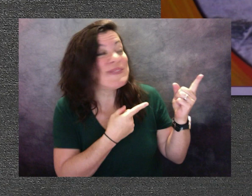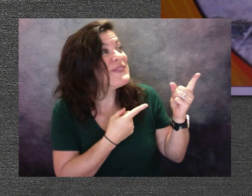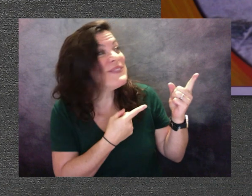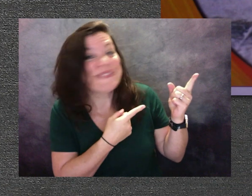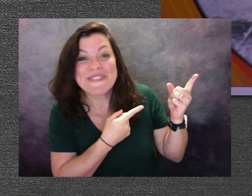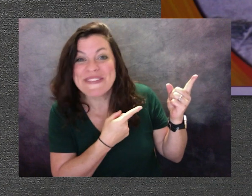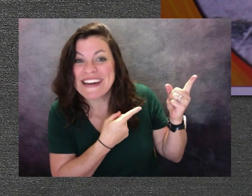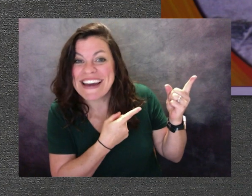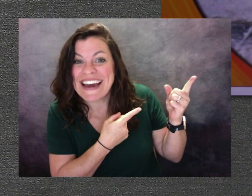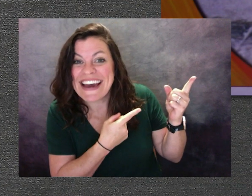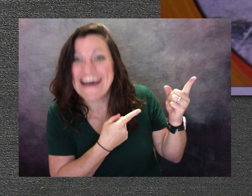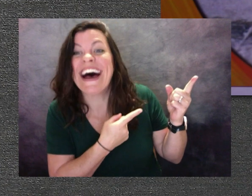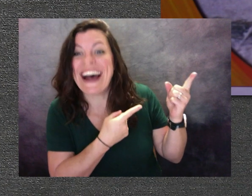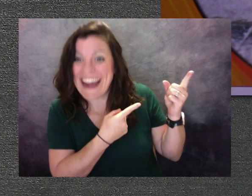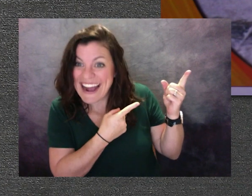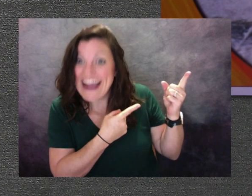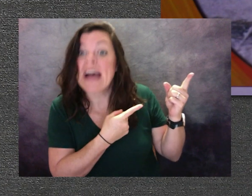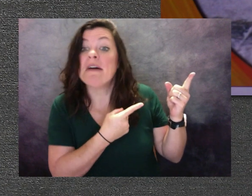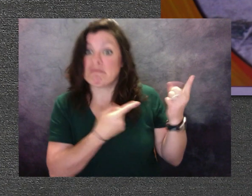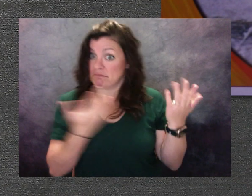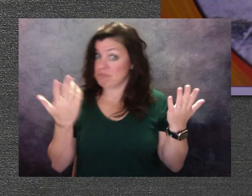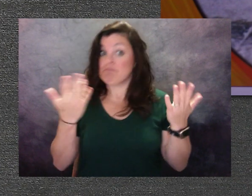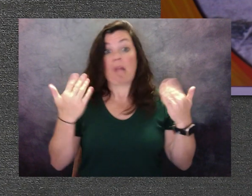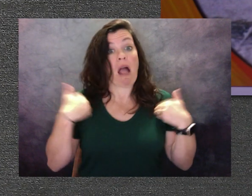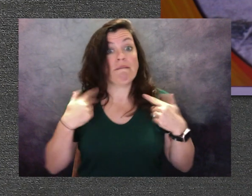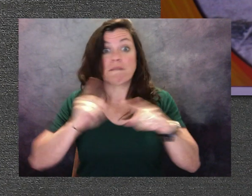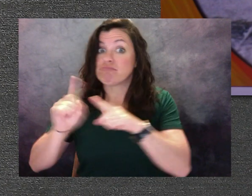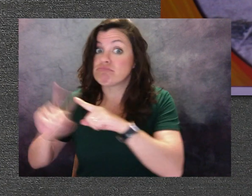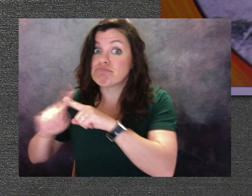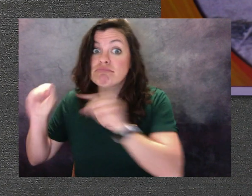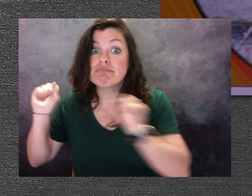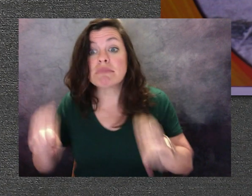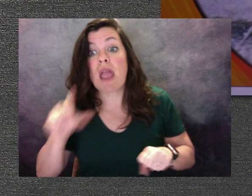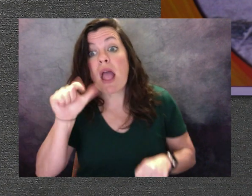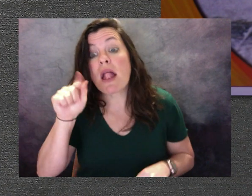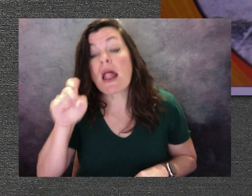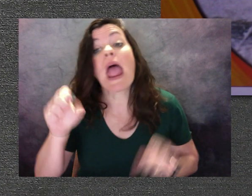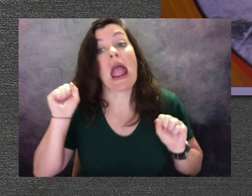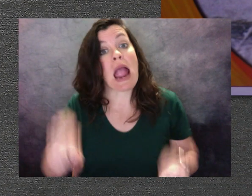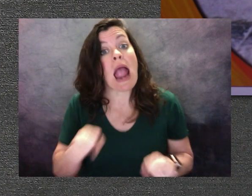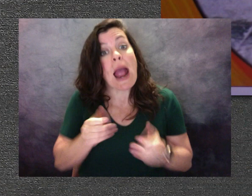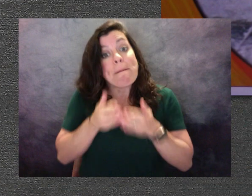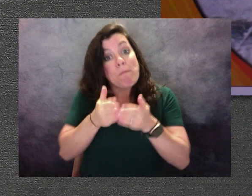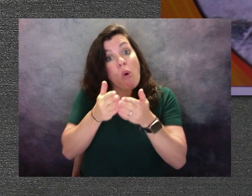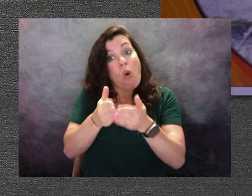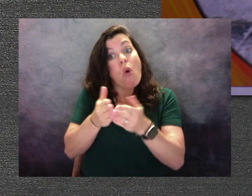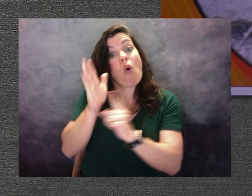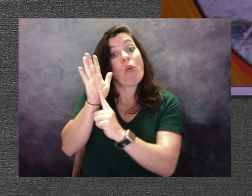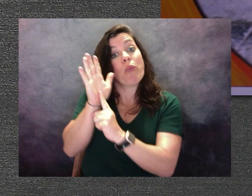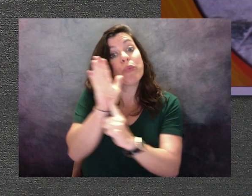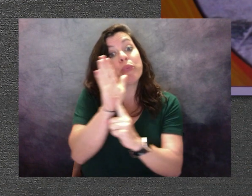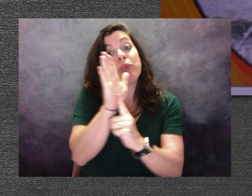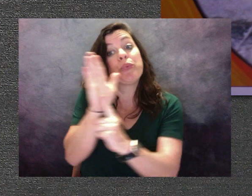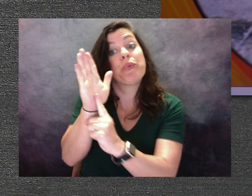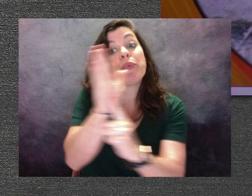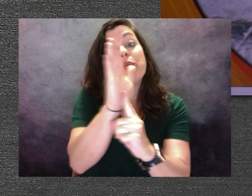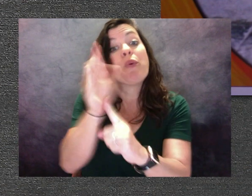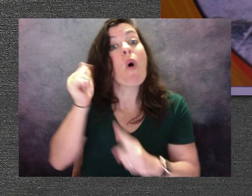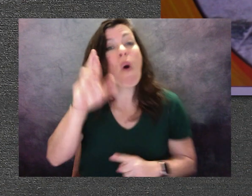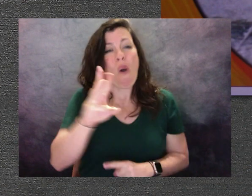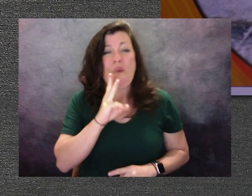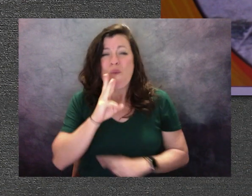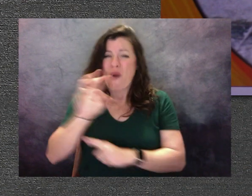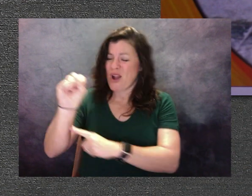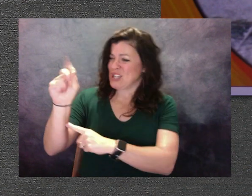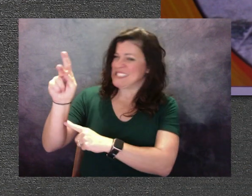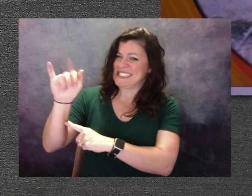or you can water ski behind a fast boat. That's what this little girl's doing. Look at, she's